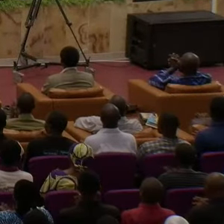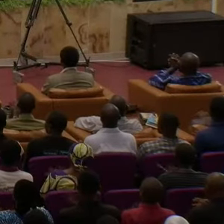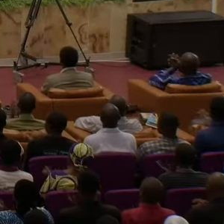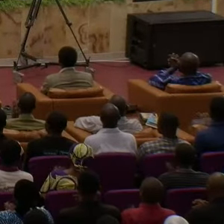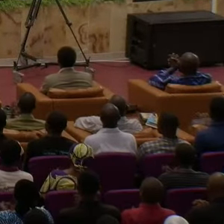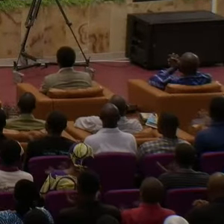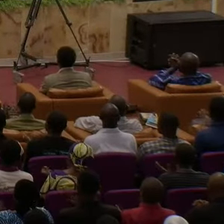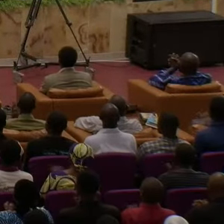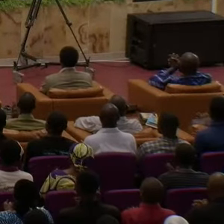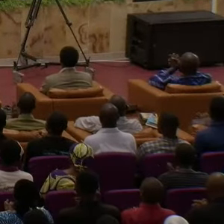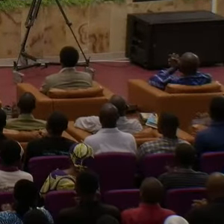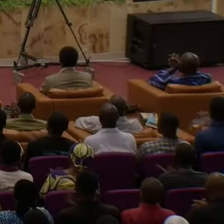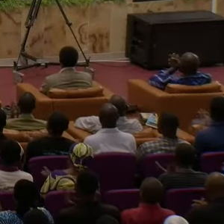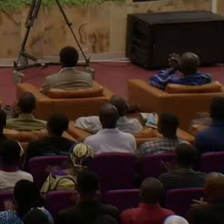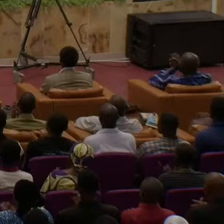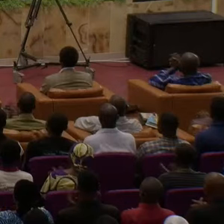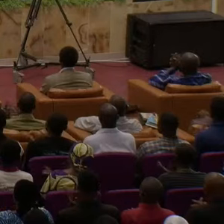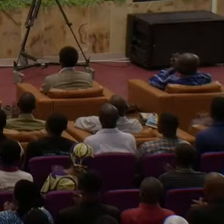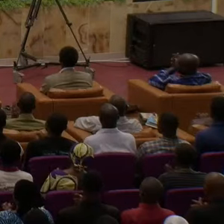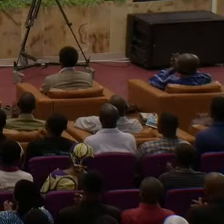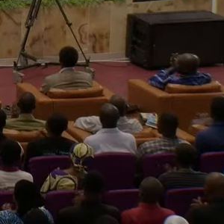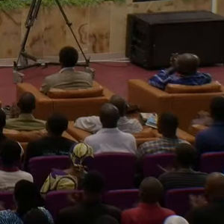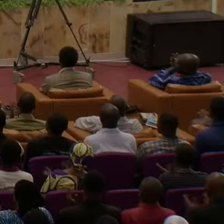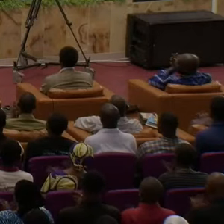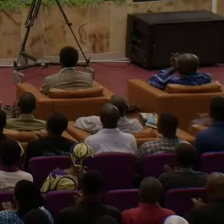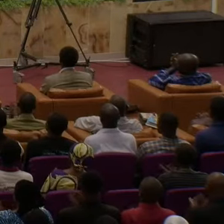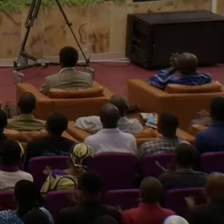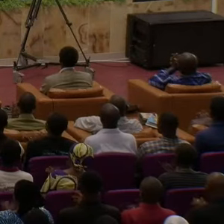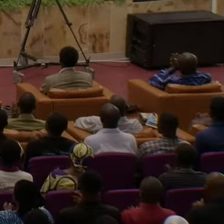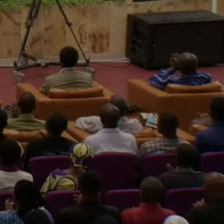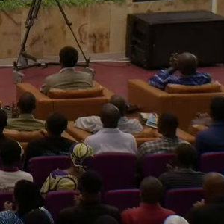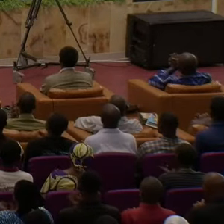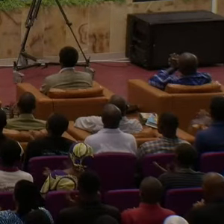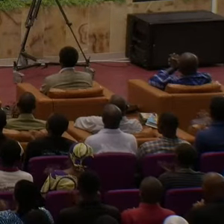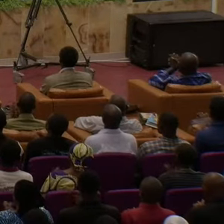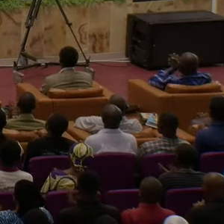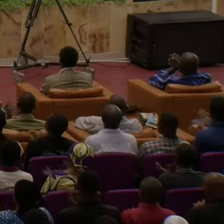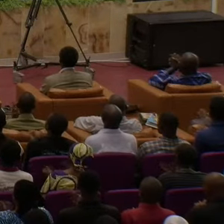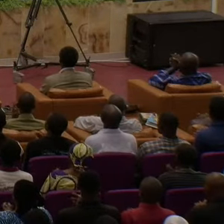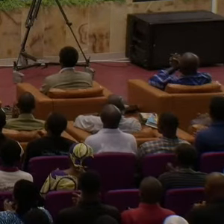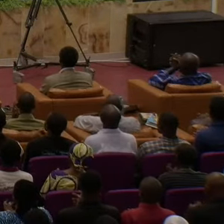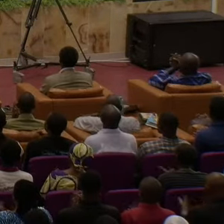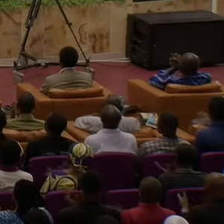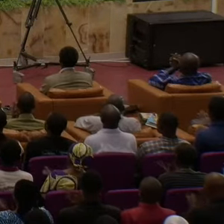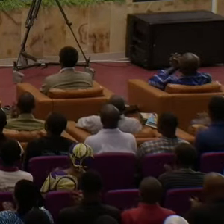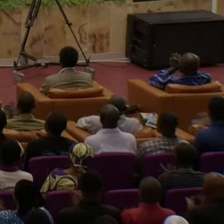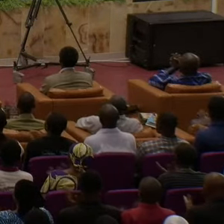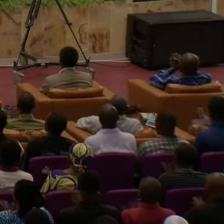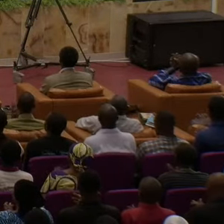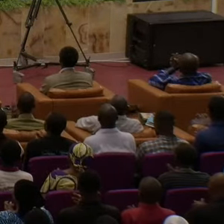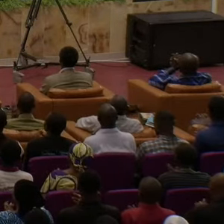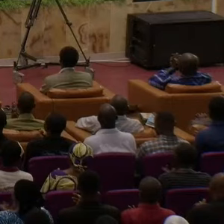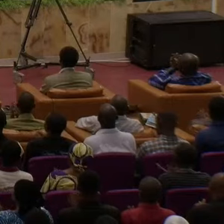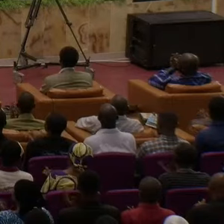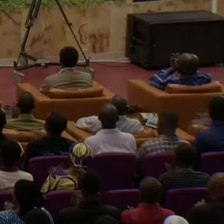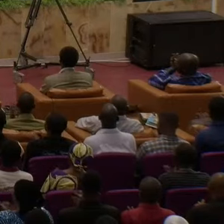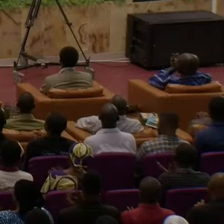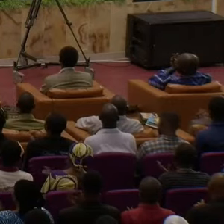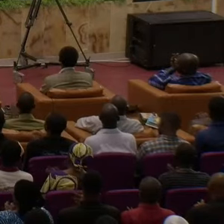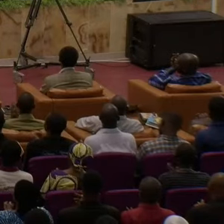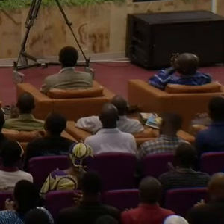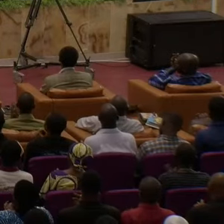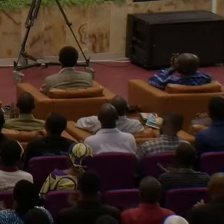And praise. And praise. Oh, blessings